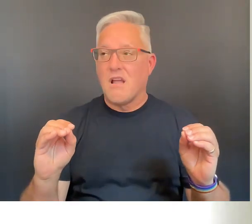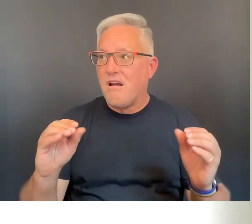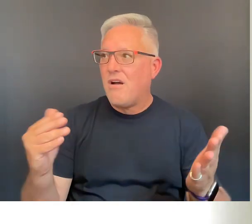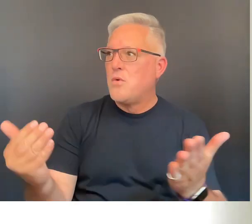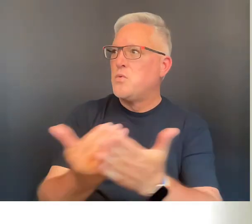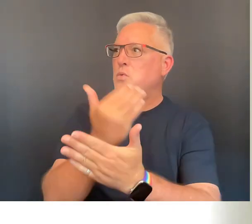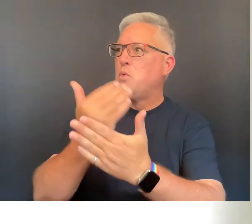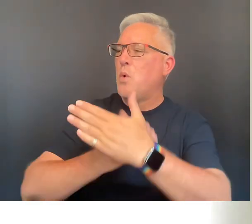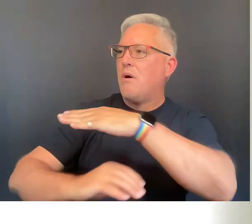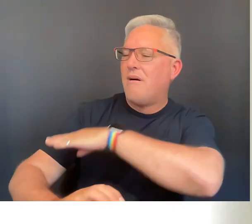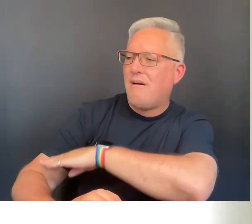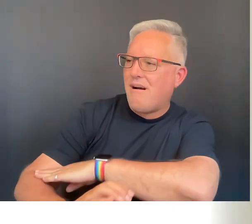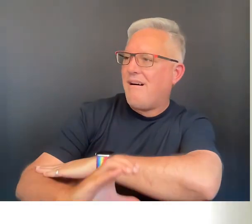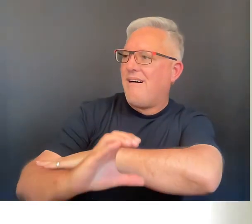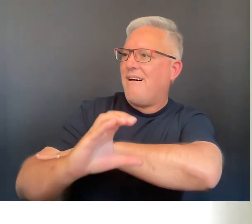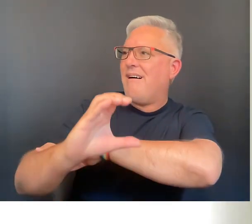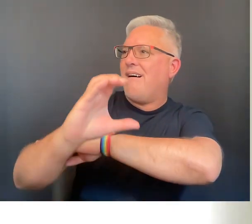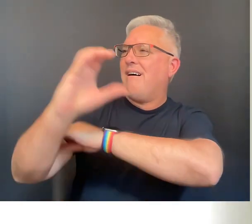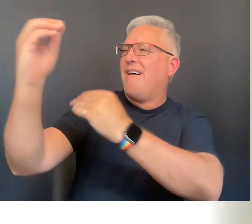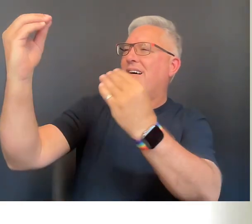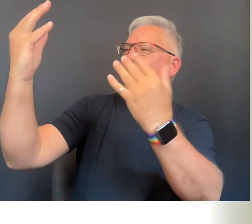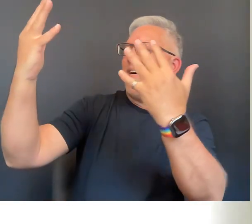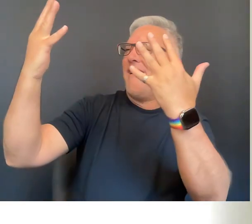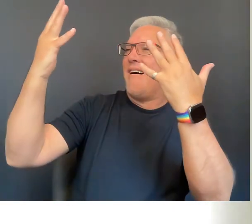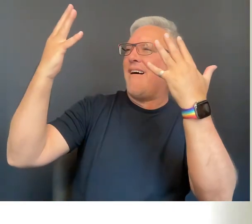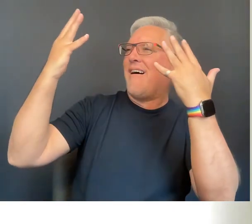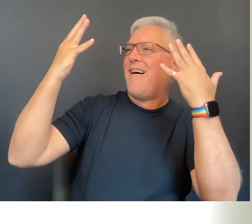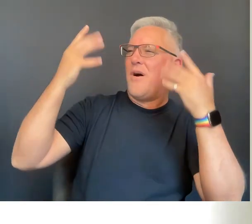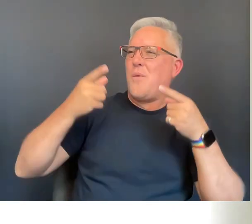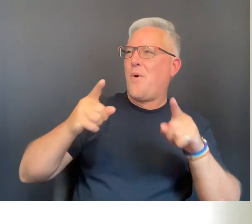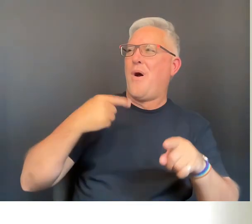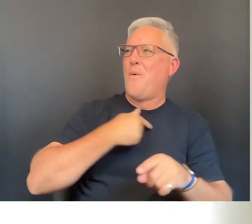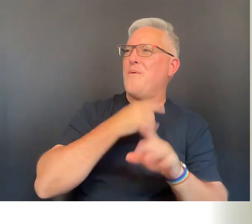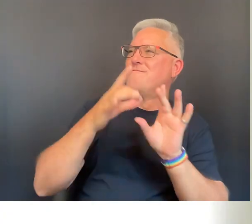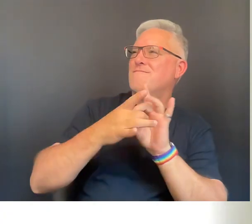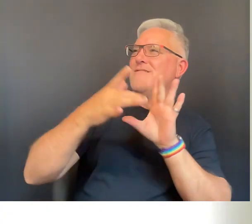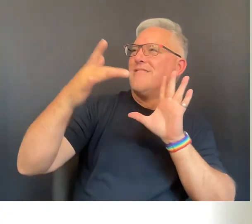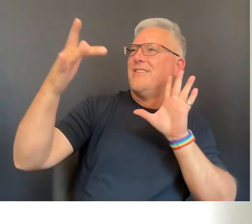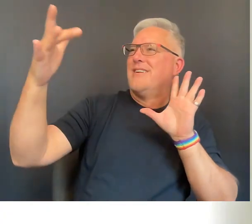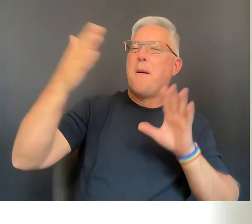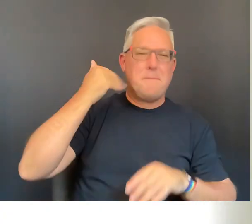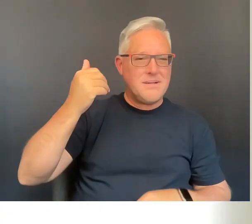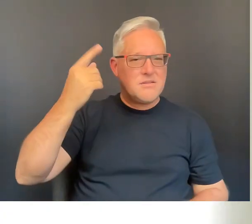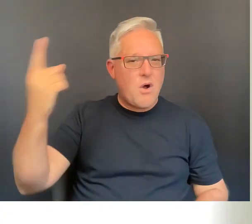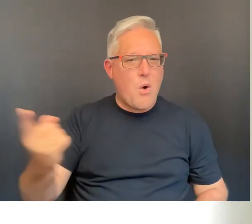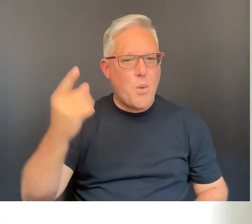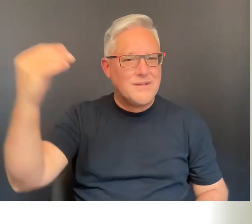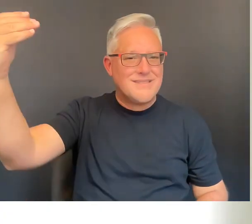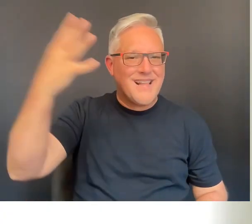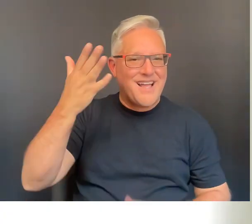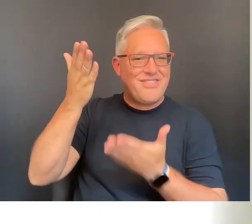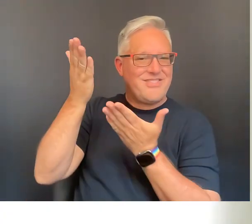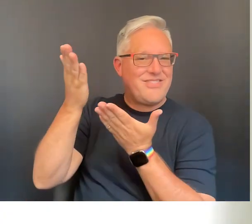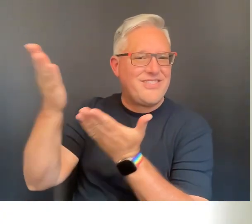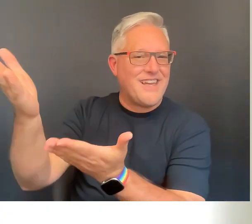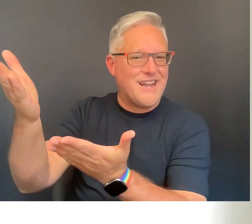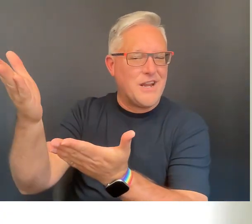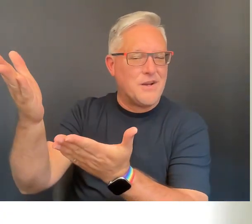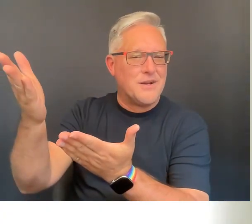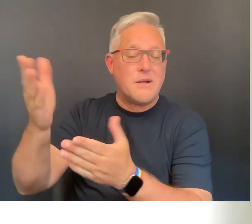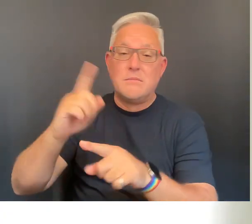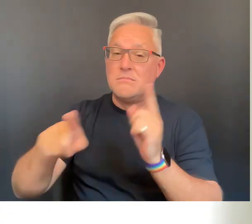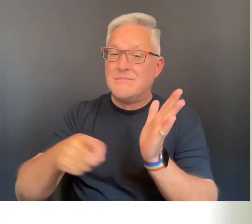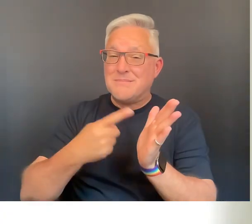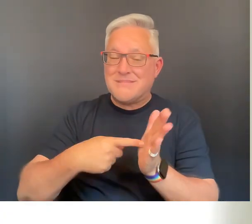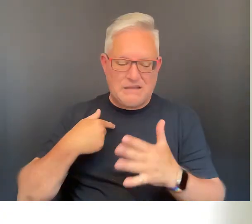New dawn blooms as we free it, for there is always light. If only we're brave